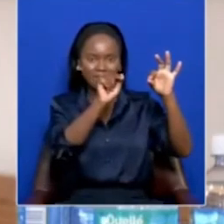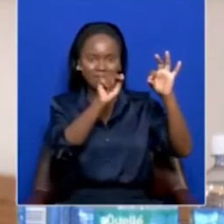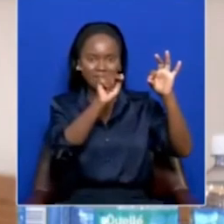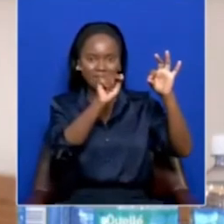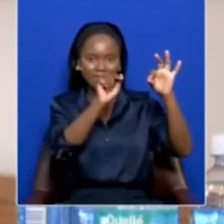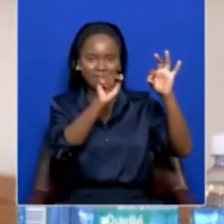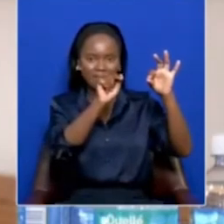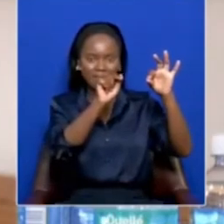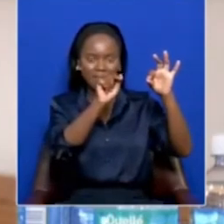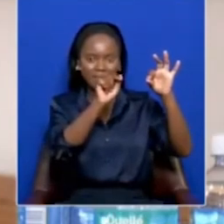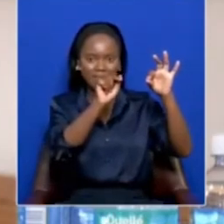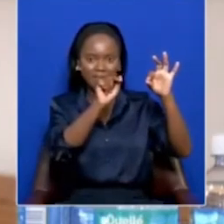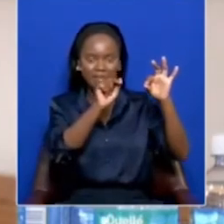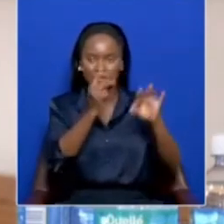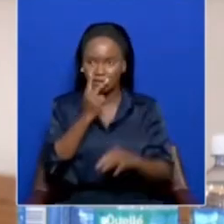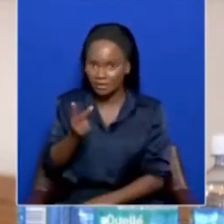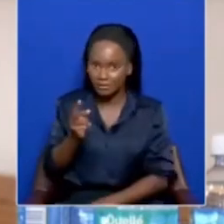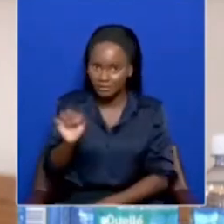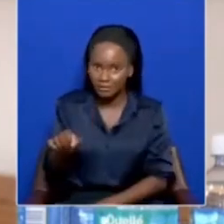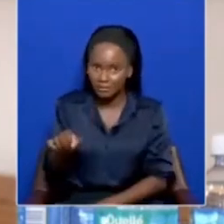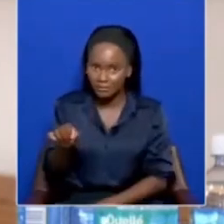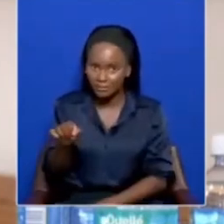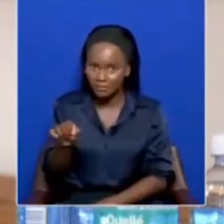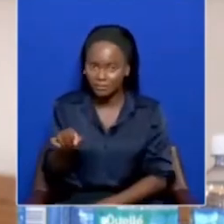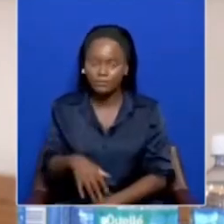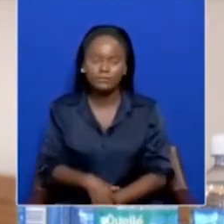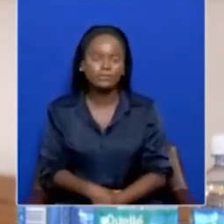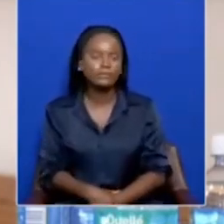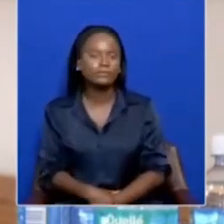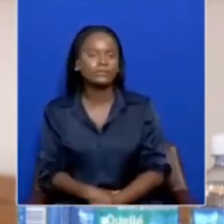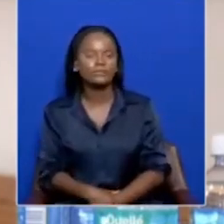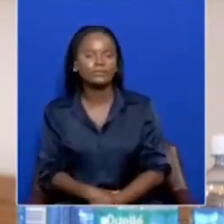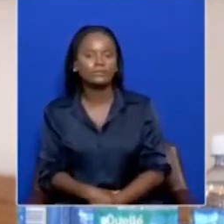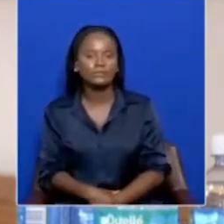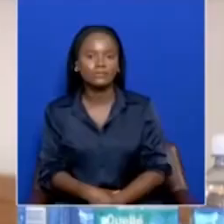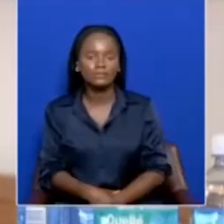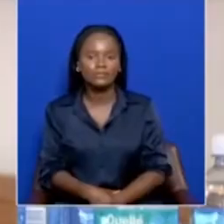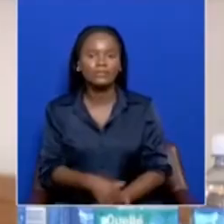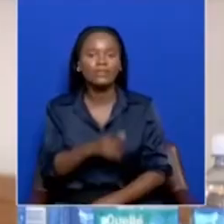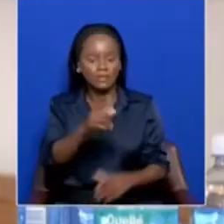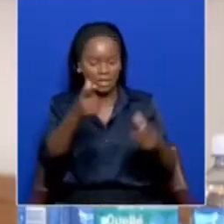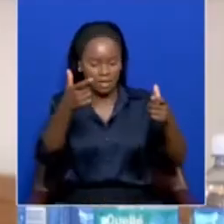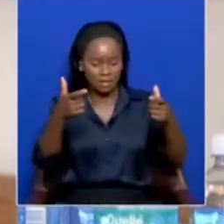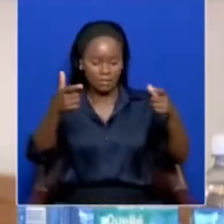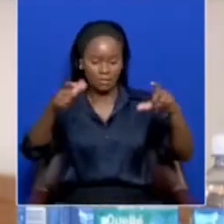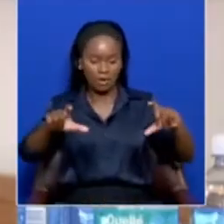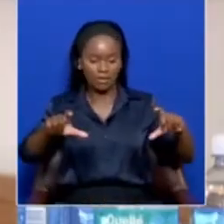Yes, I can see, Chair. Then immediately thereafter, there's a paragraph that says, I have been.